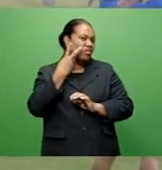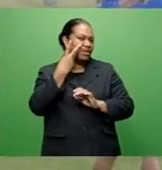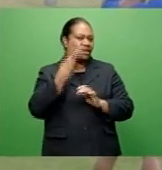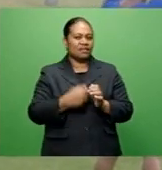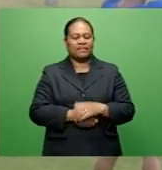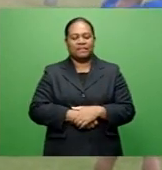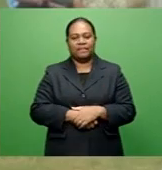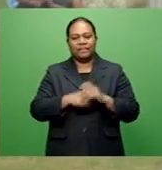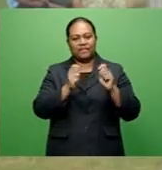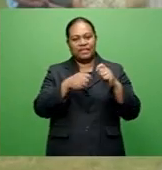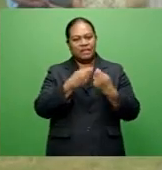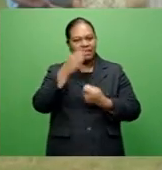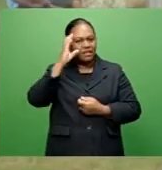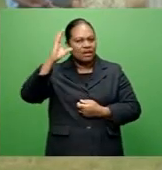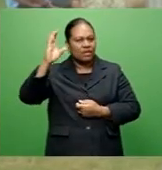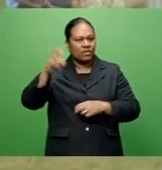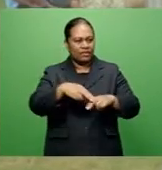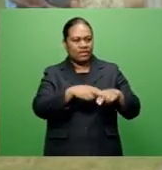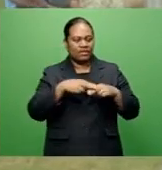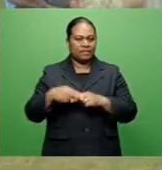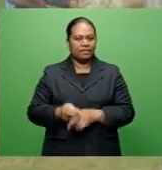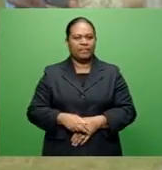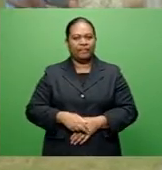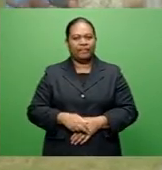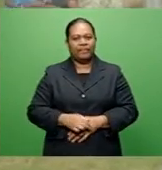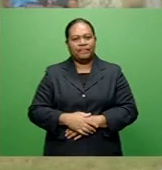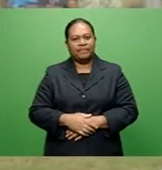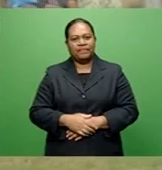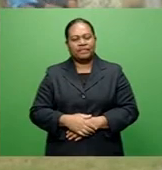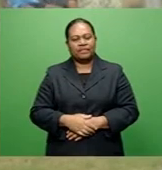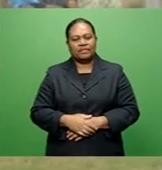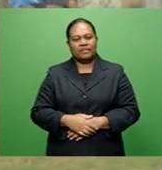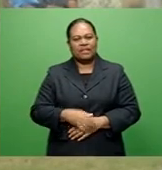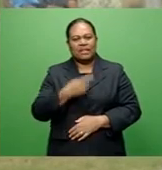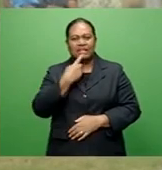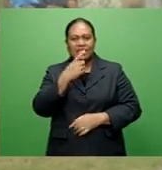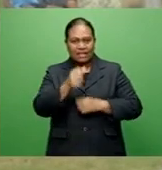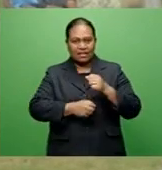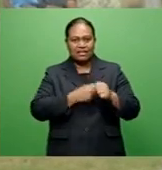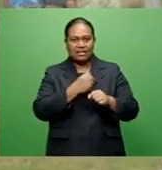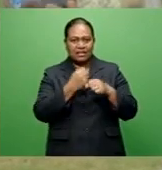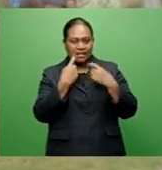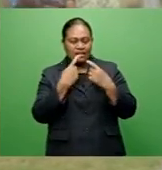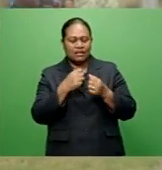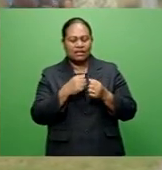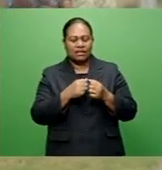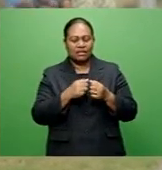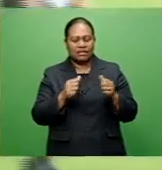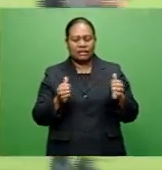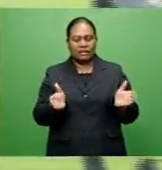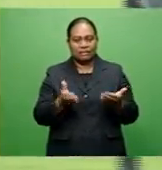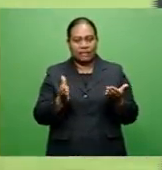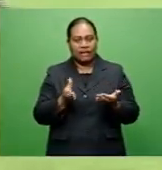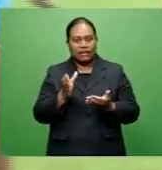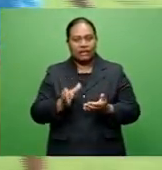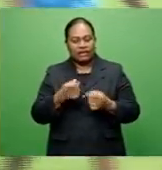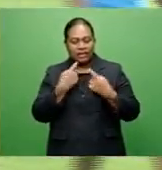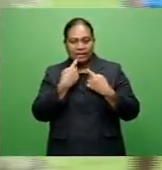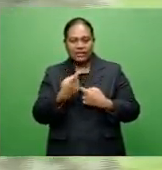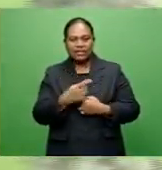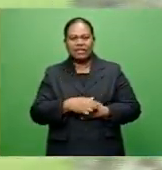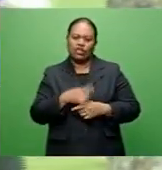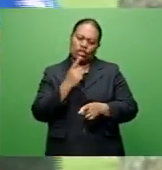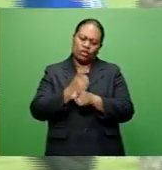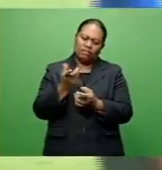country. Well, after the Super Series, everybody spoke about the team's fitness because